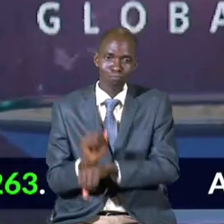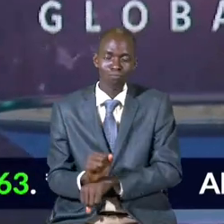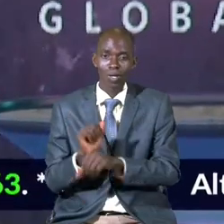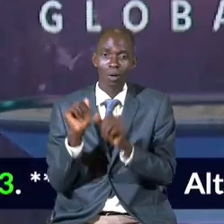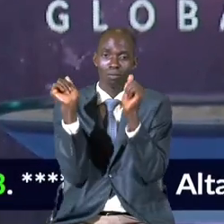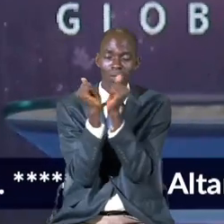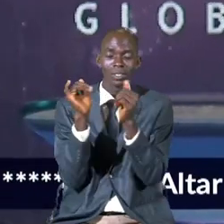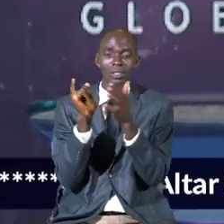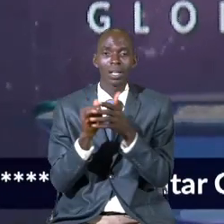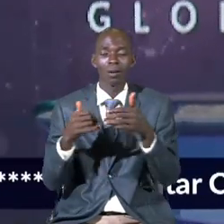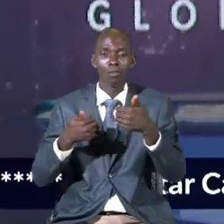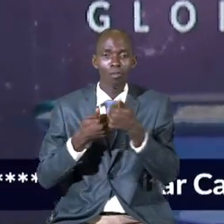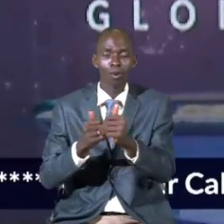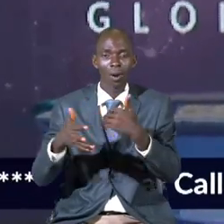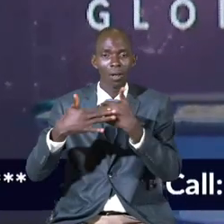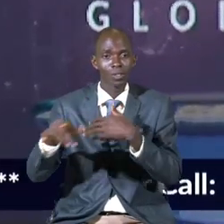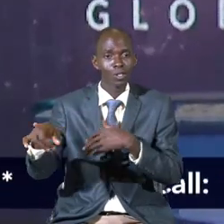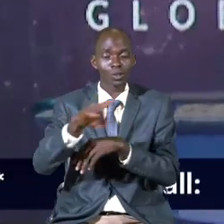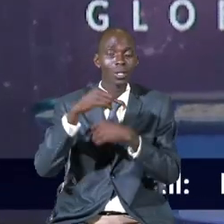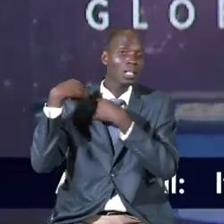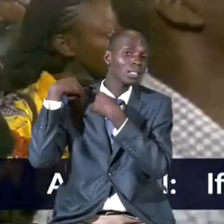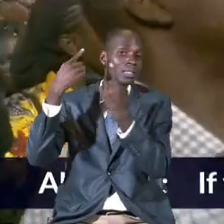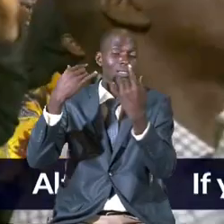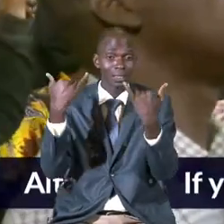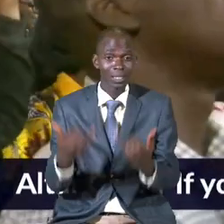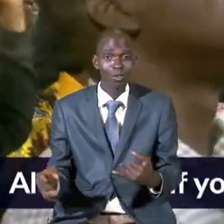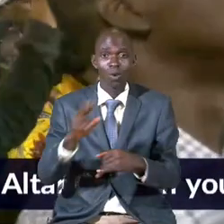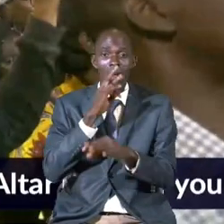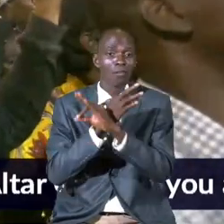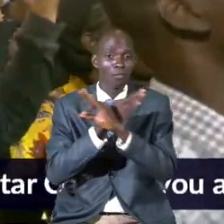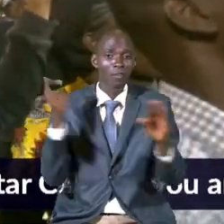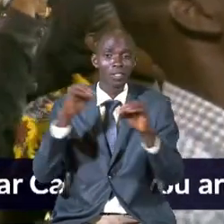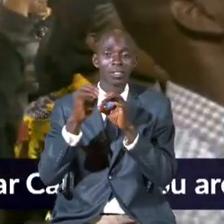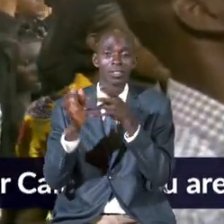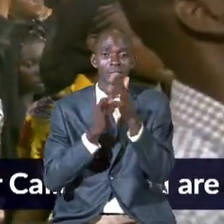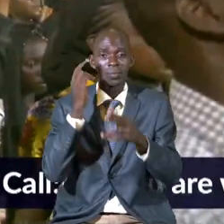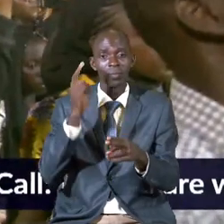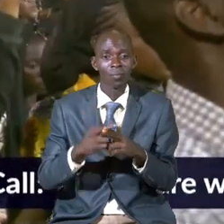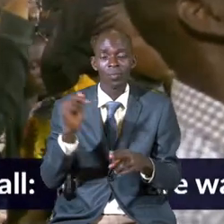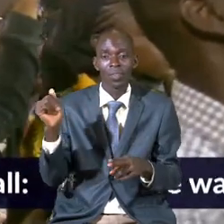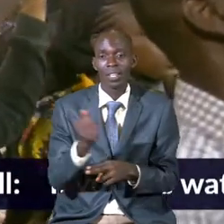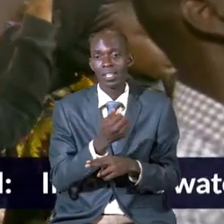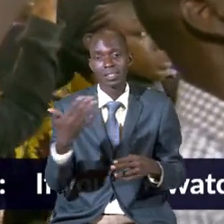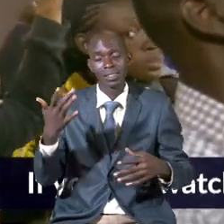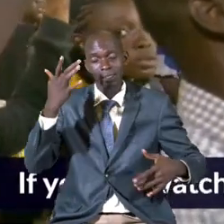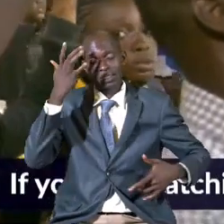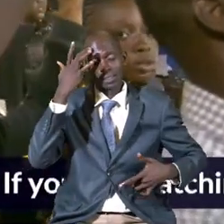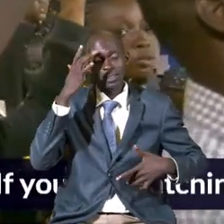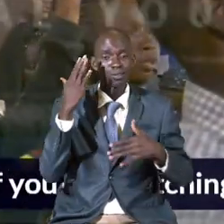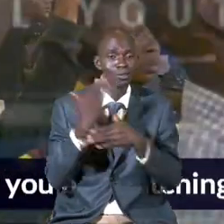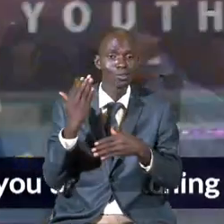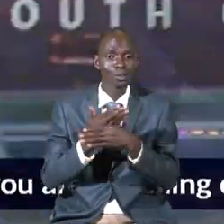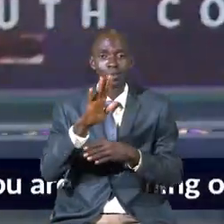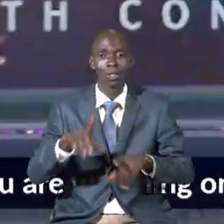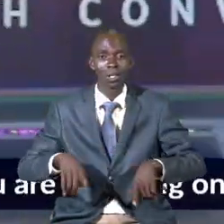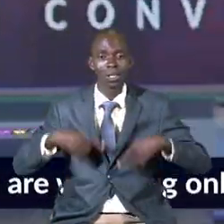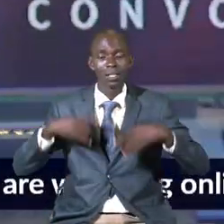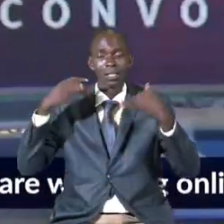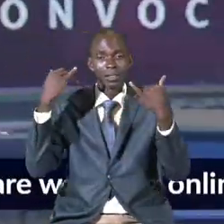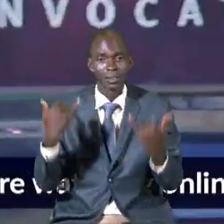following after you now you're free any sickness be stopping your life now